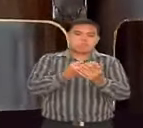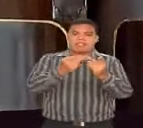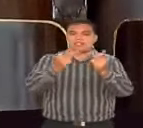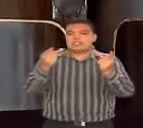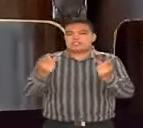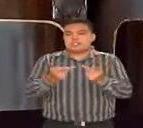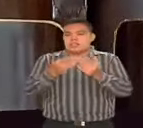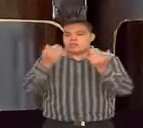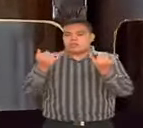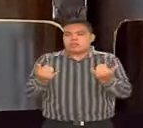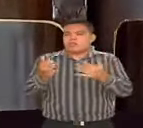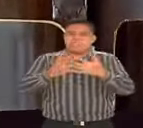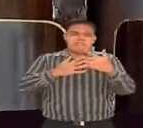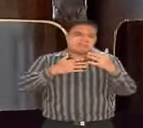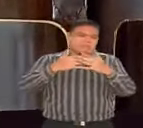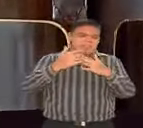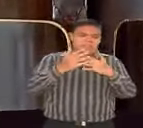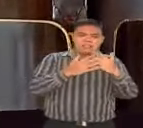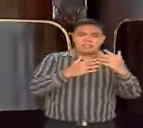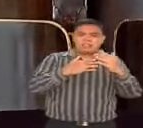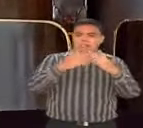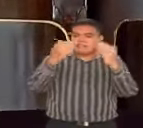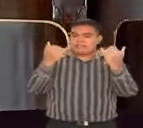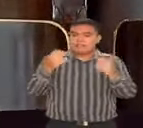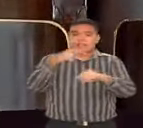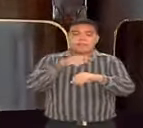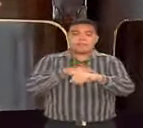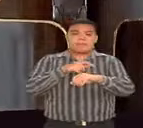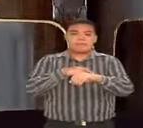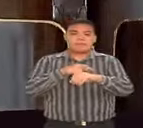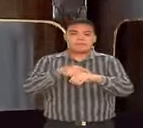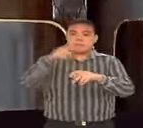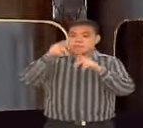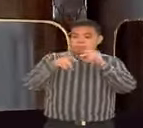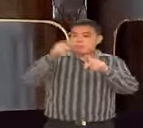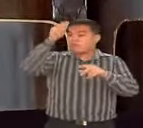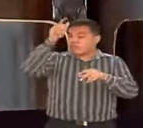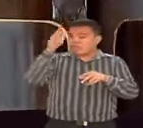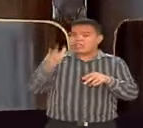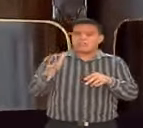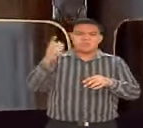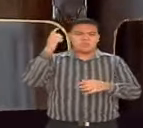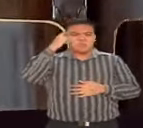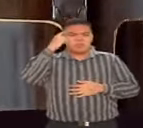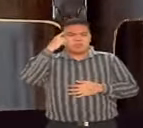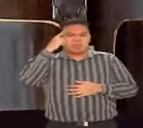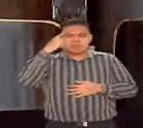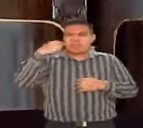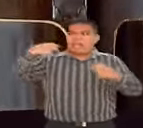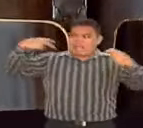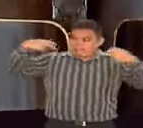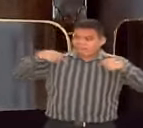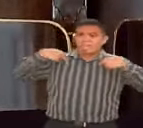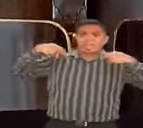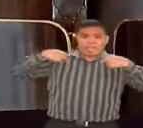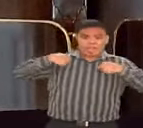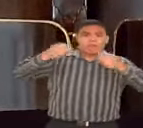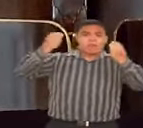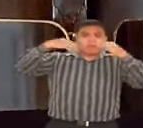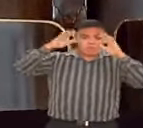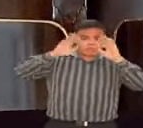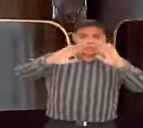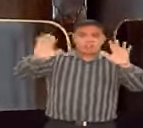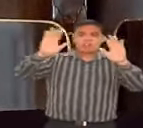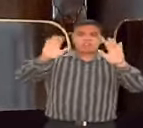us. But nevertheless, during this time, the people of God thought, napa ba'y milagro na hibilin sa